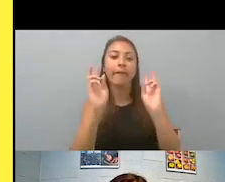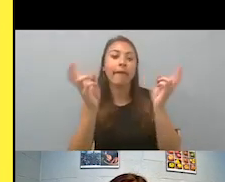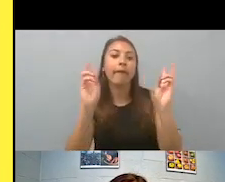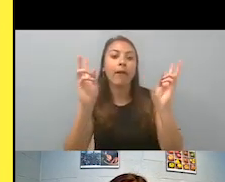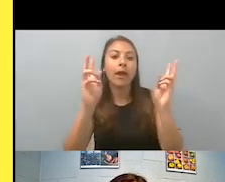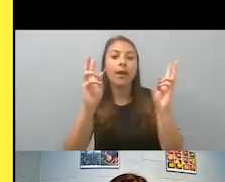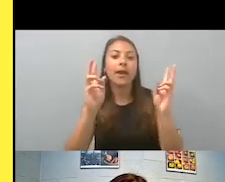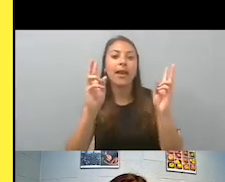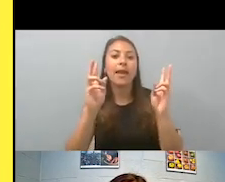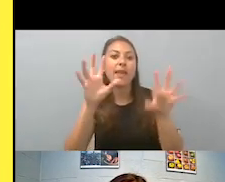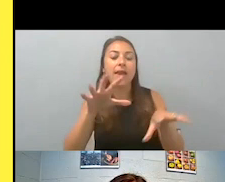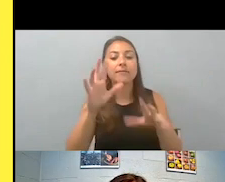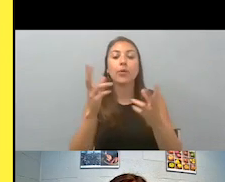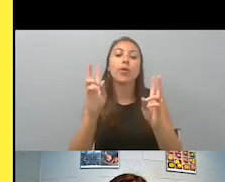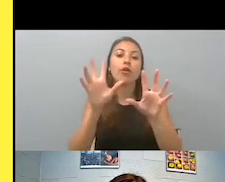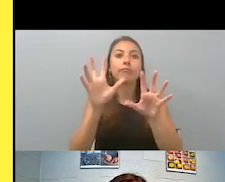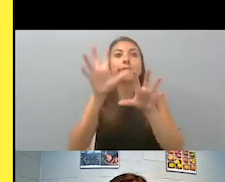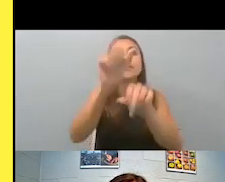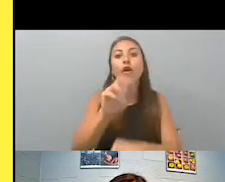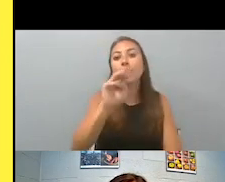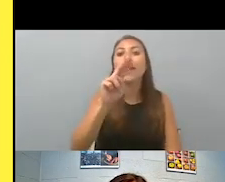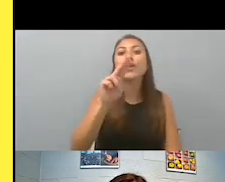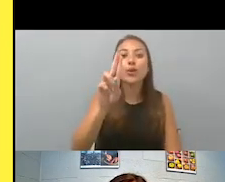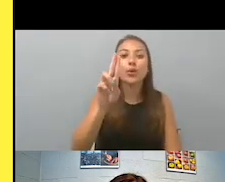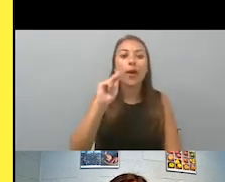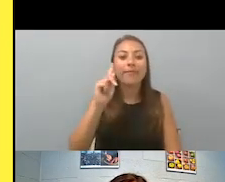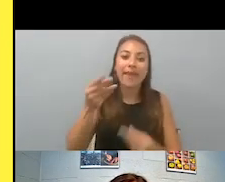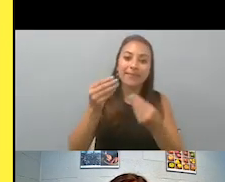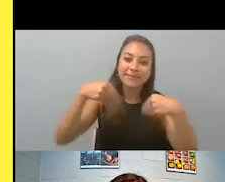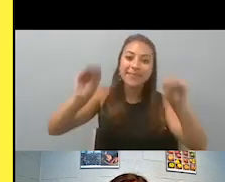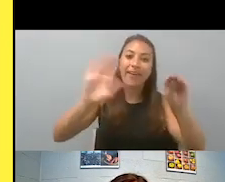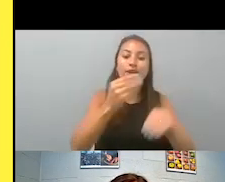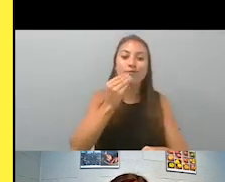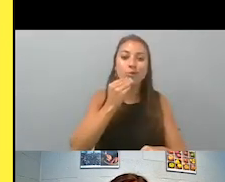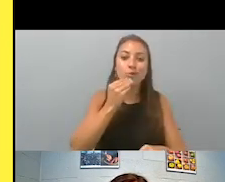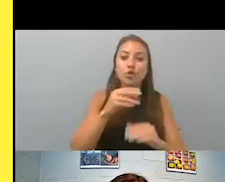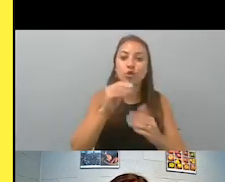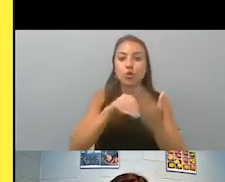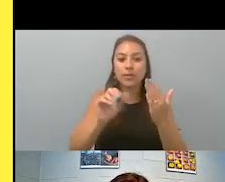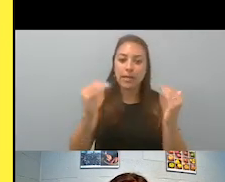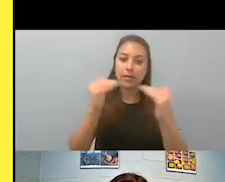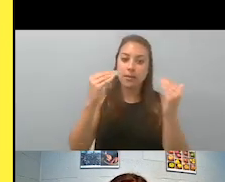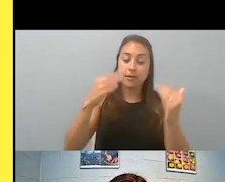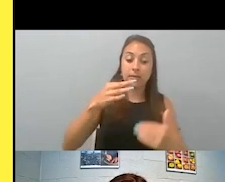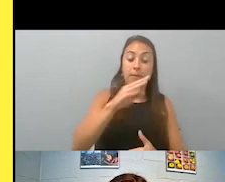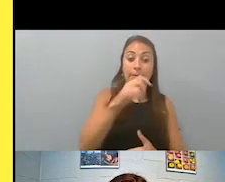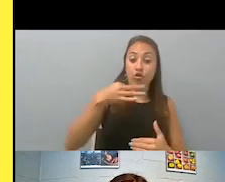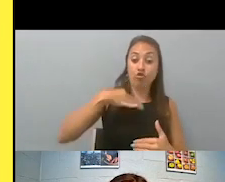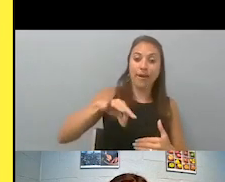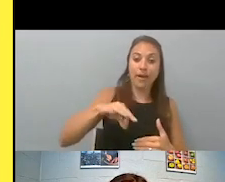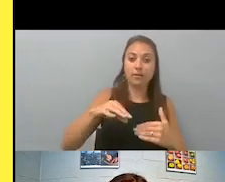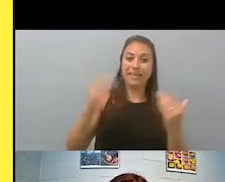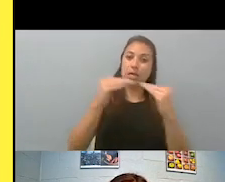or a menu takeover. And they sell their food that night, and students are able to use their meal equivalency slips to purchase their